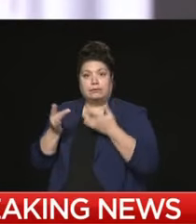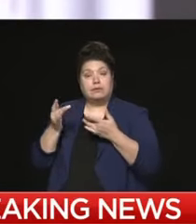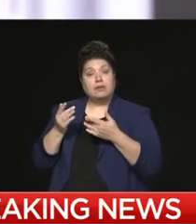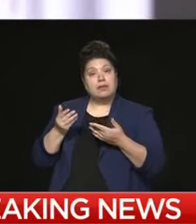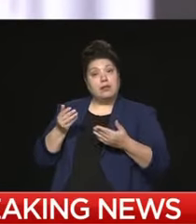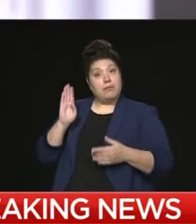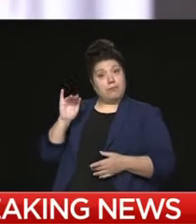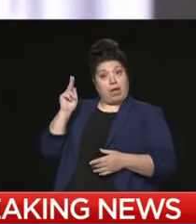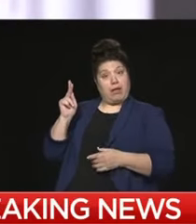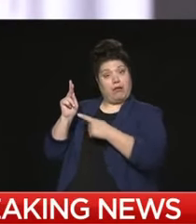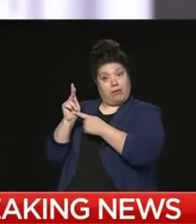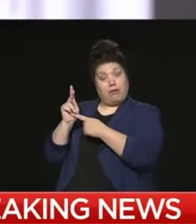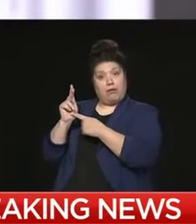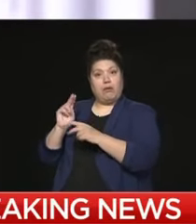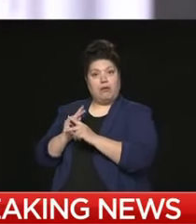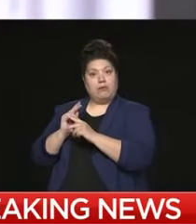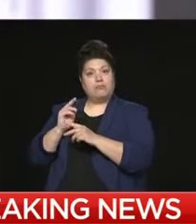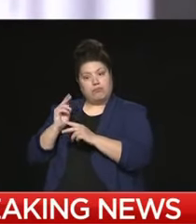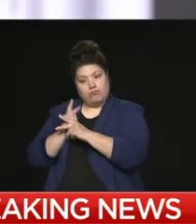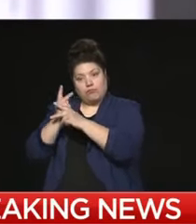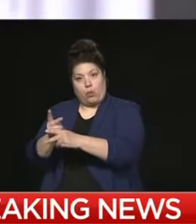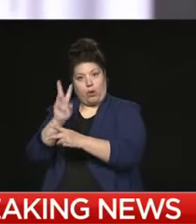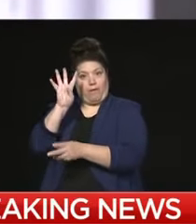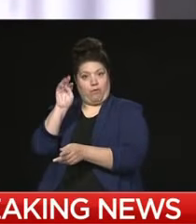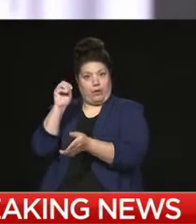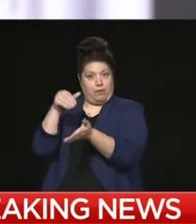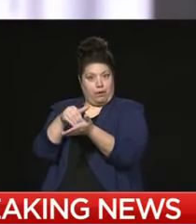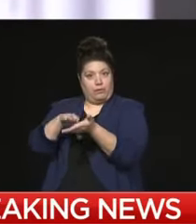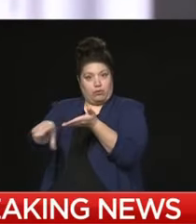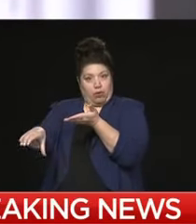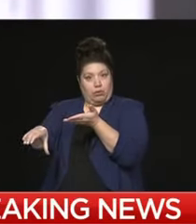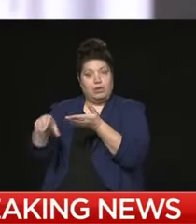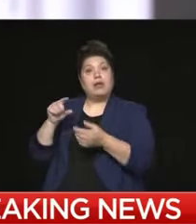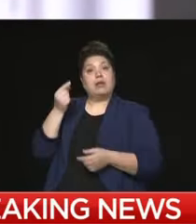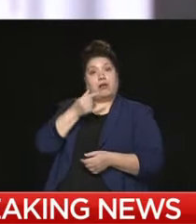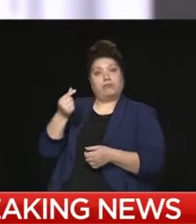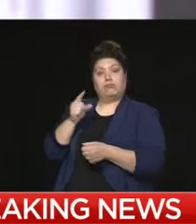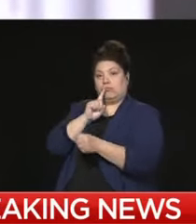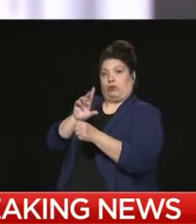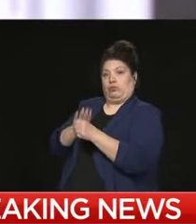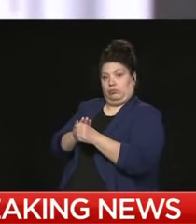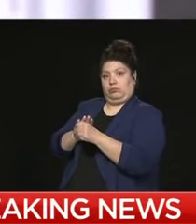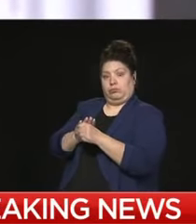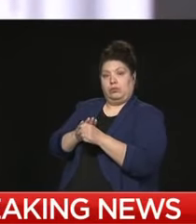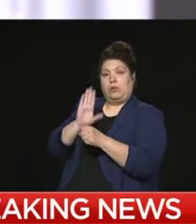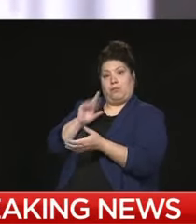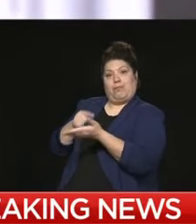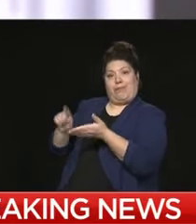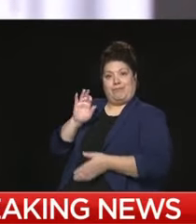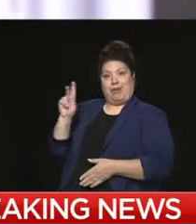banks are offering $40,000 loans, which are guaranteed by the government. To date, more